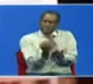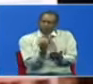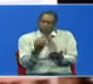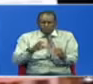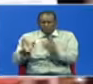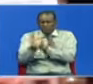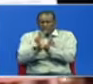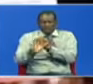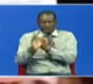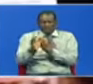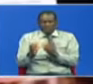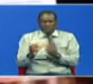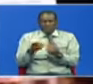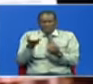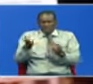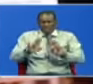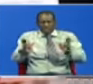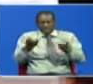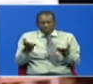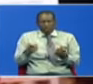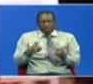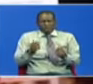they been set up yet or not? Thanks.